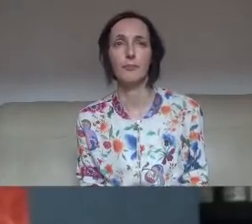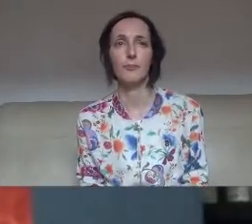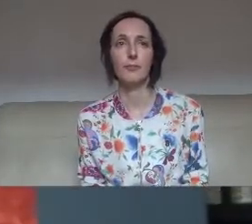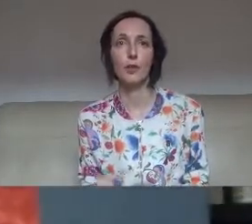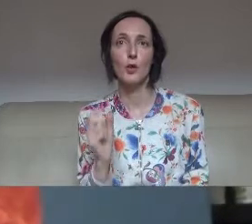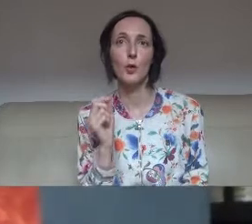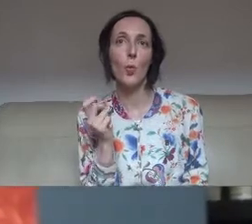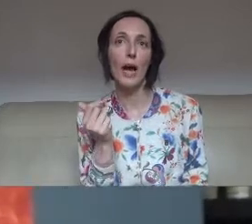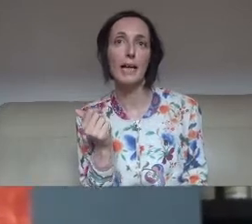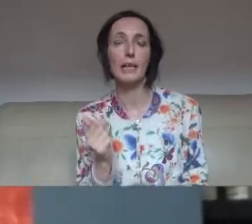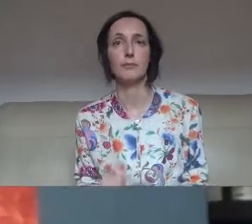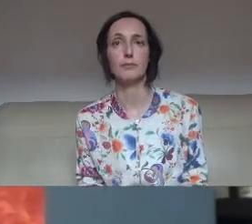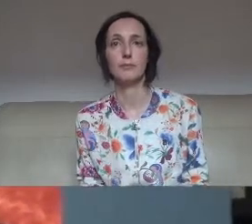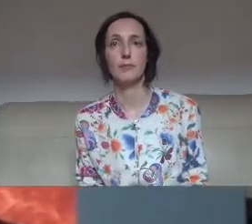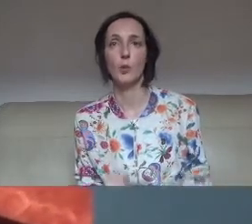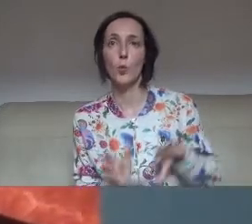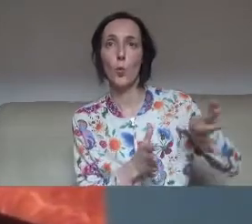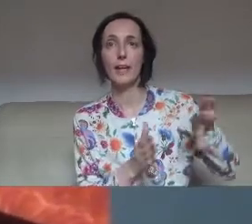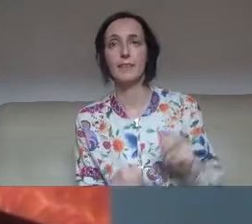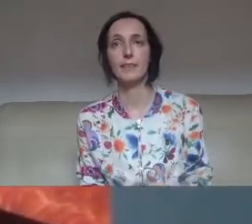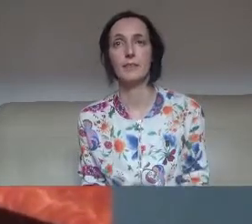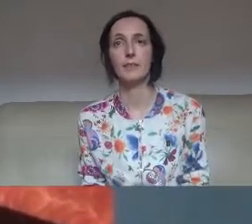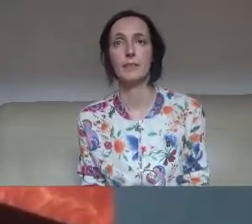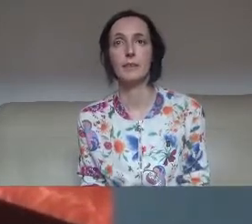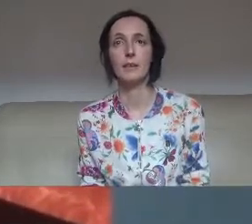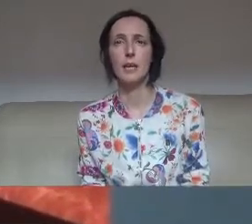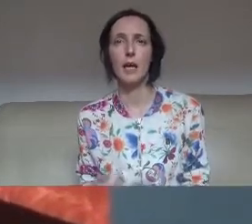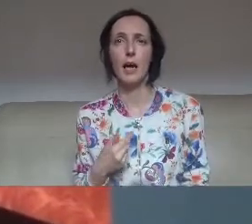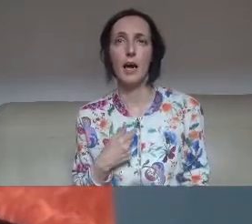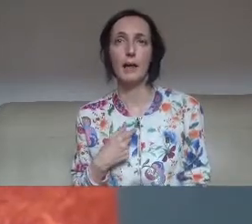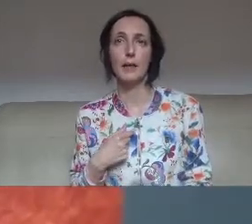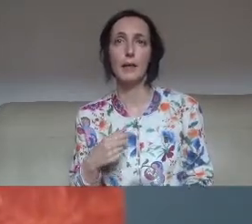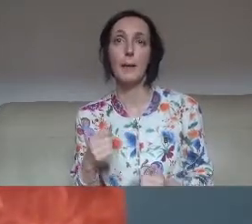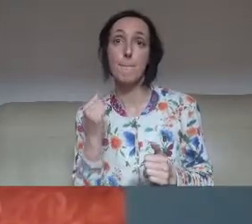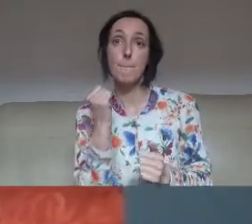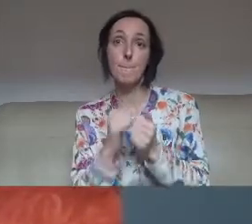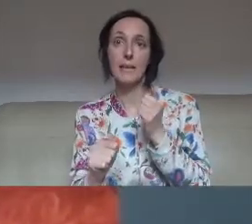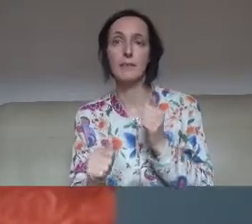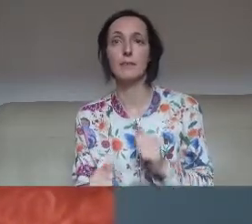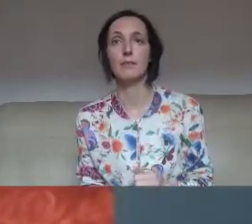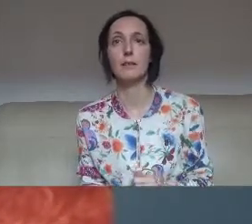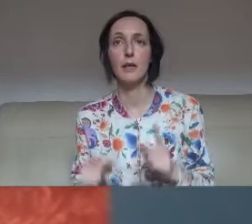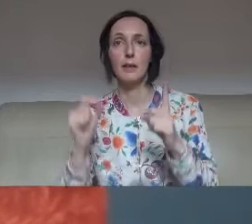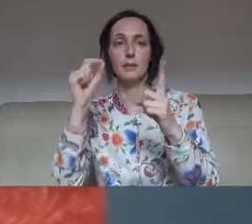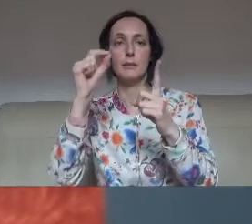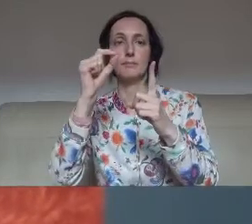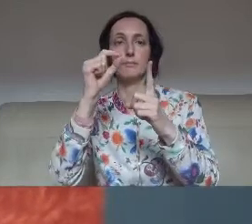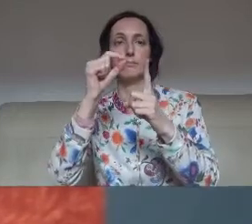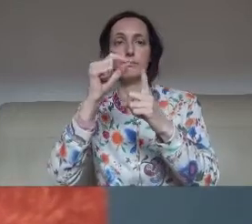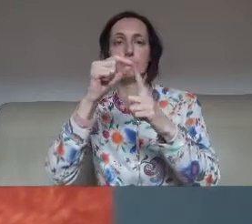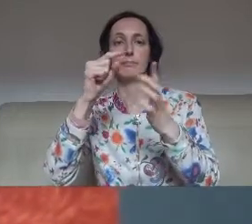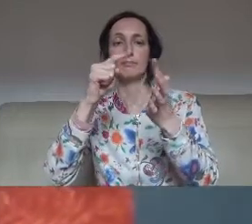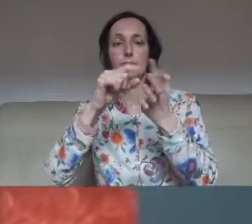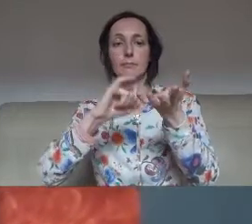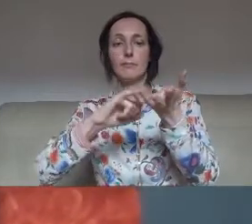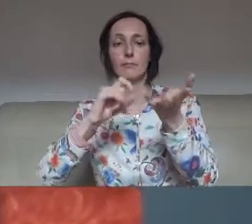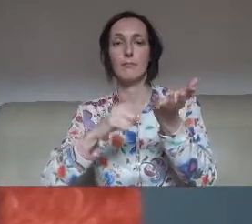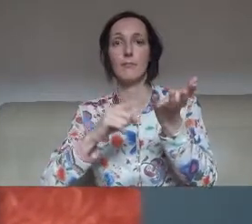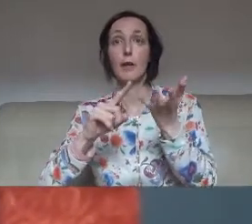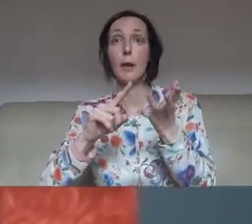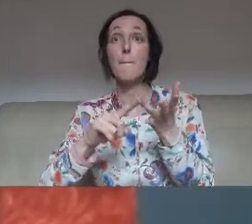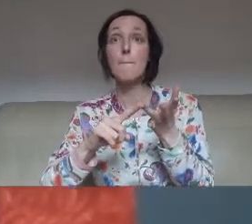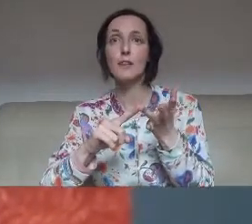Okay, basically few minutes for every side. While we are waiting that our tigelle are ready, I'm going to prepare